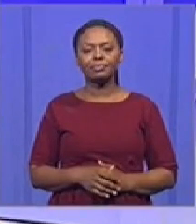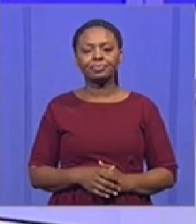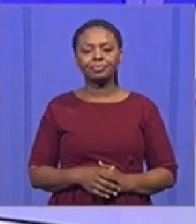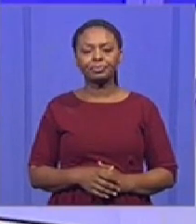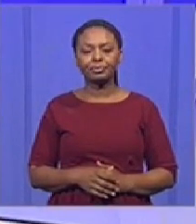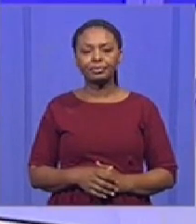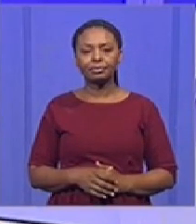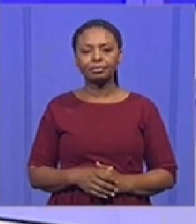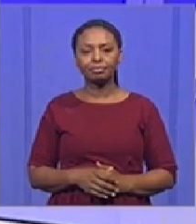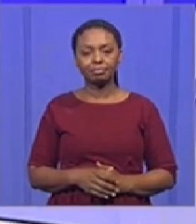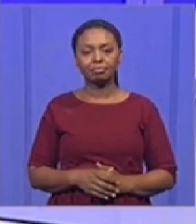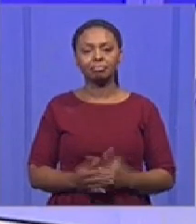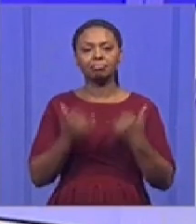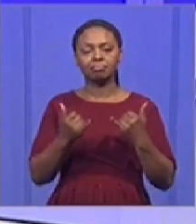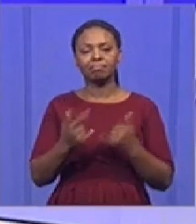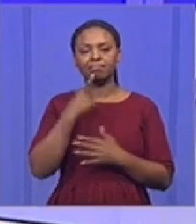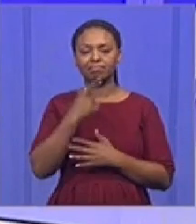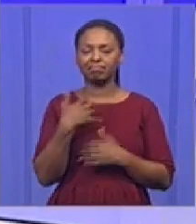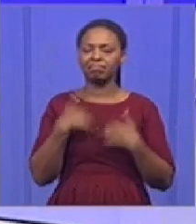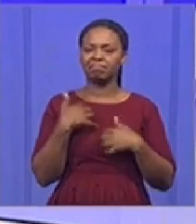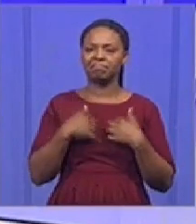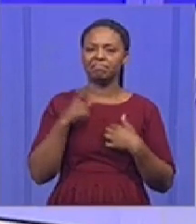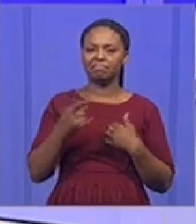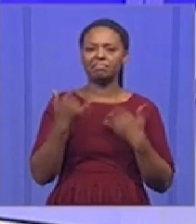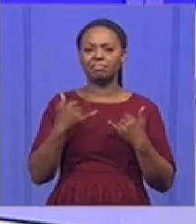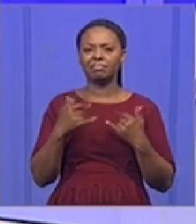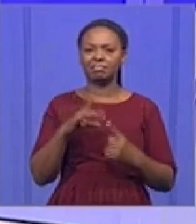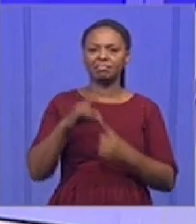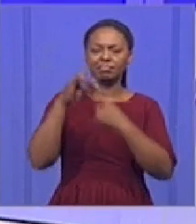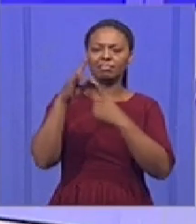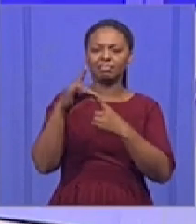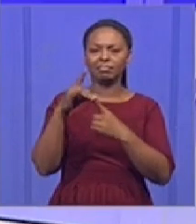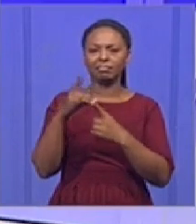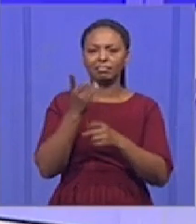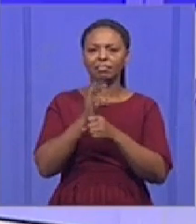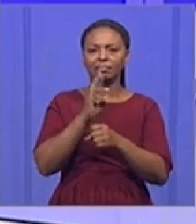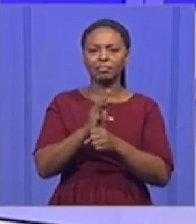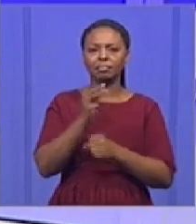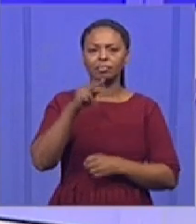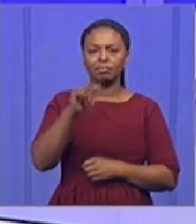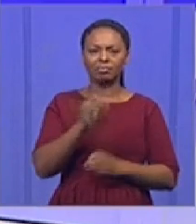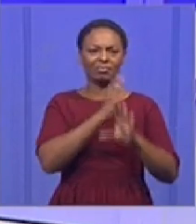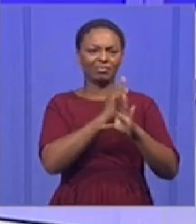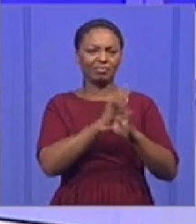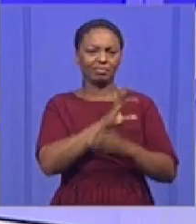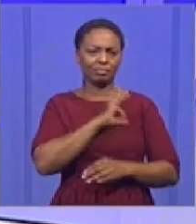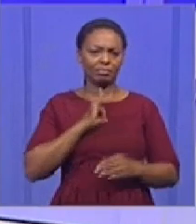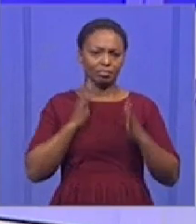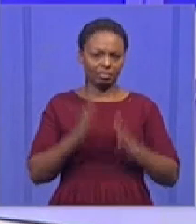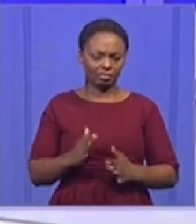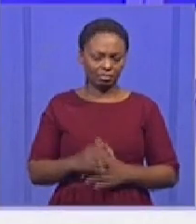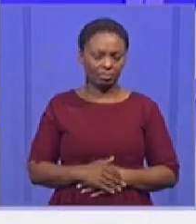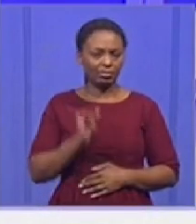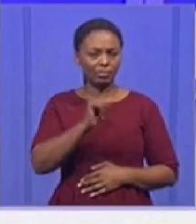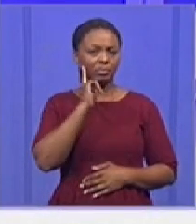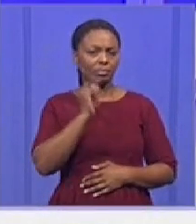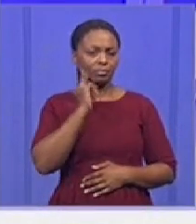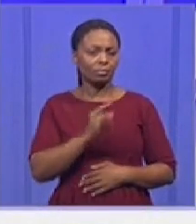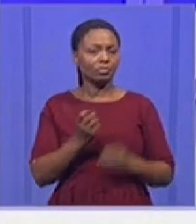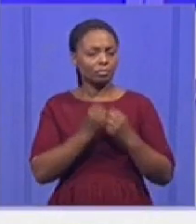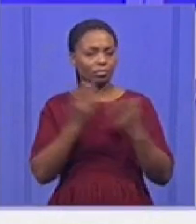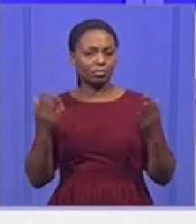Baitseanape ba re ba gagamaditswe ke go tlhophiwa ga Ngaka Moruna Makwarela wa COPE go nna meyara wa Tshwane. Palo ntsi e ne